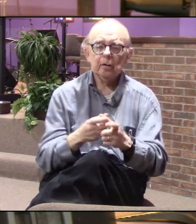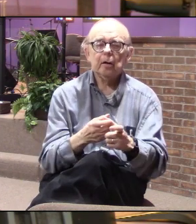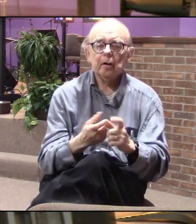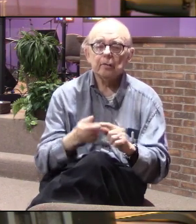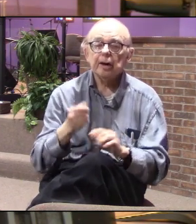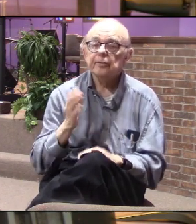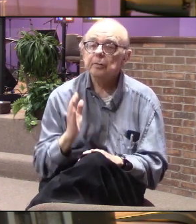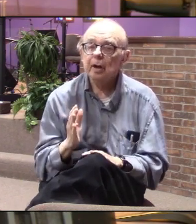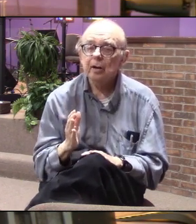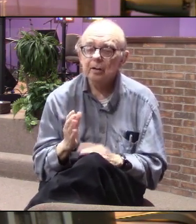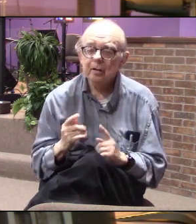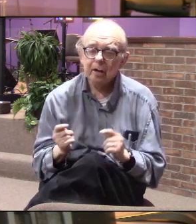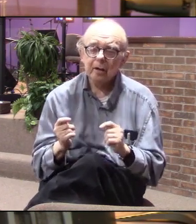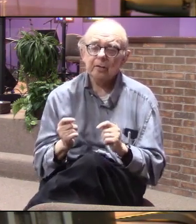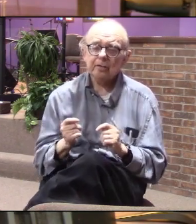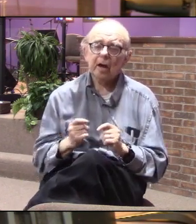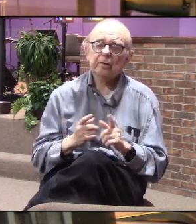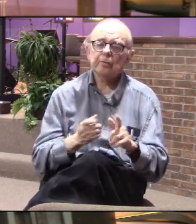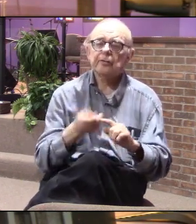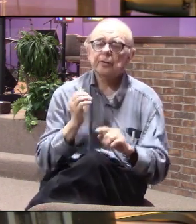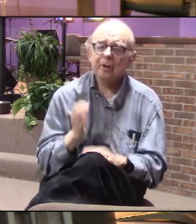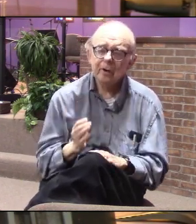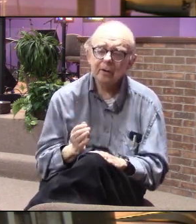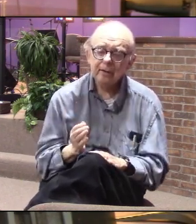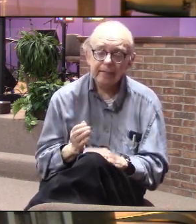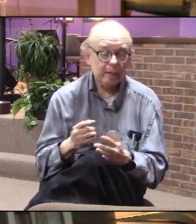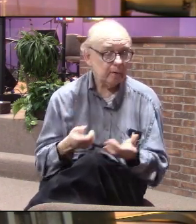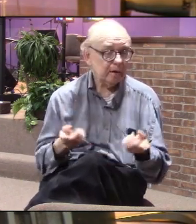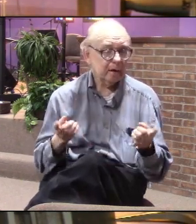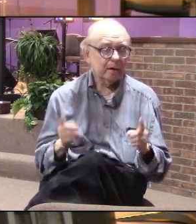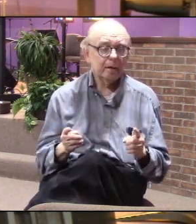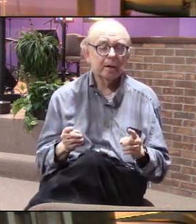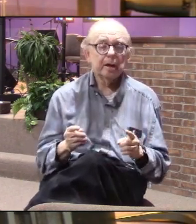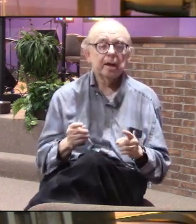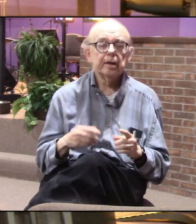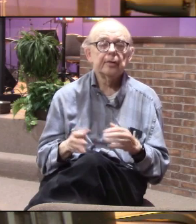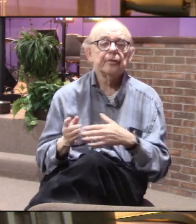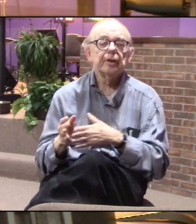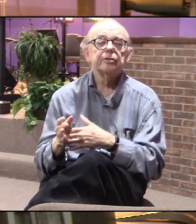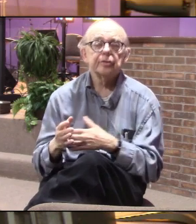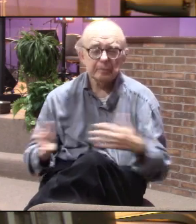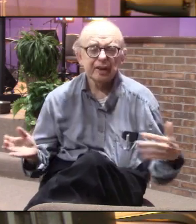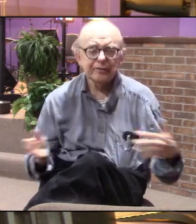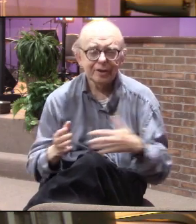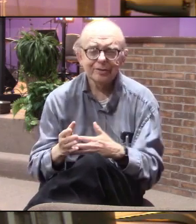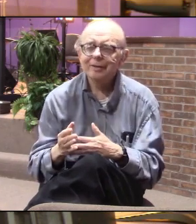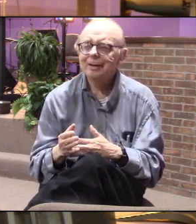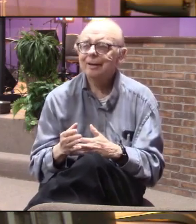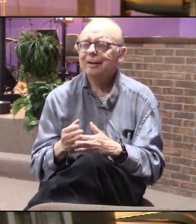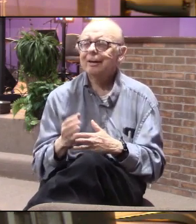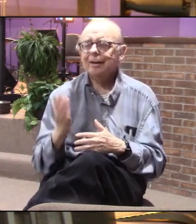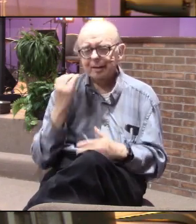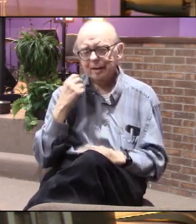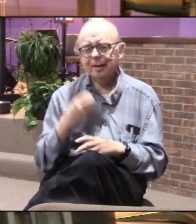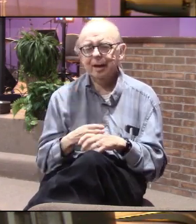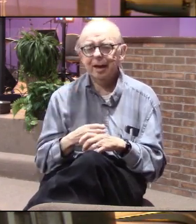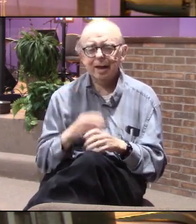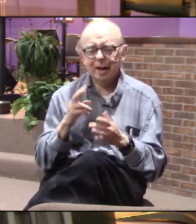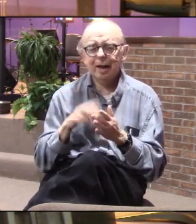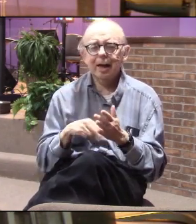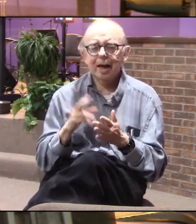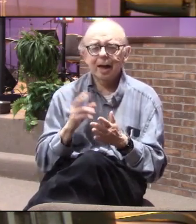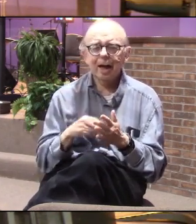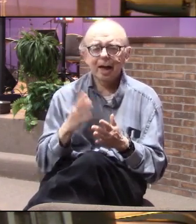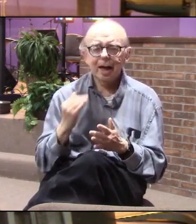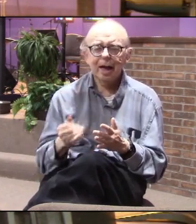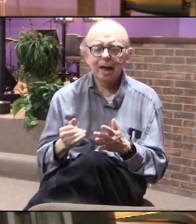from God, trying to run from God. Ends up in the fish, okay? And if I have a hard time reading today,